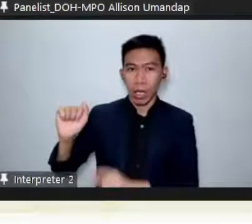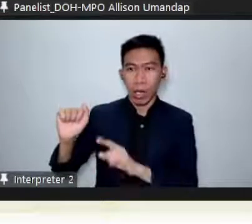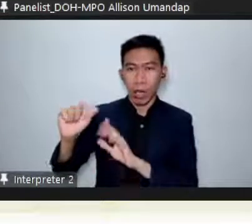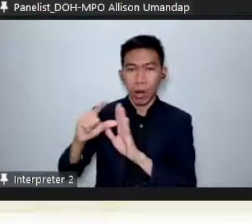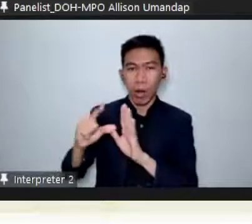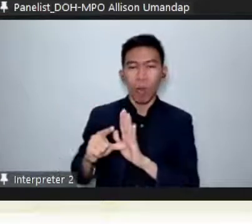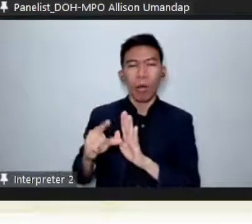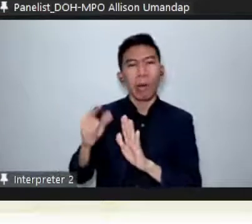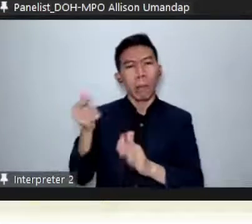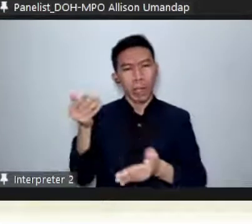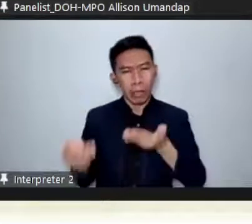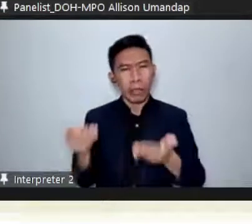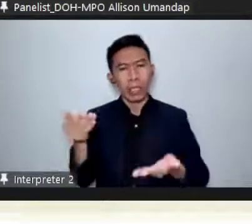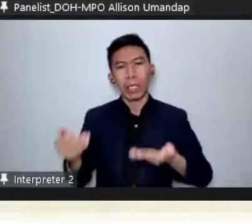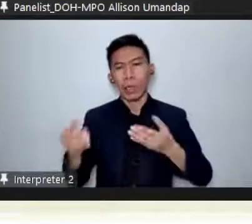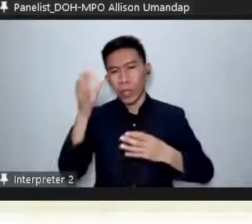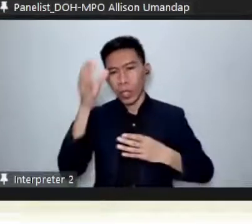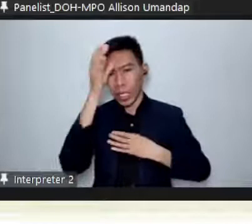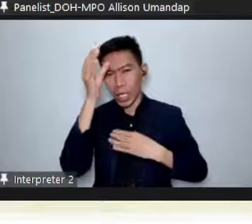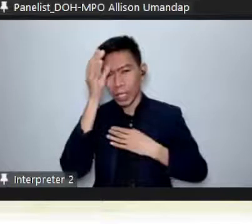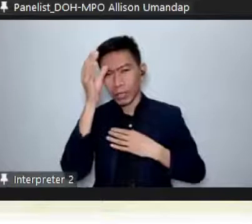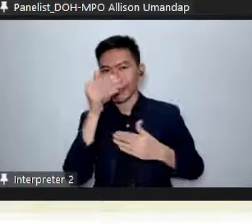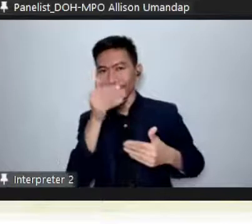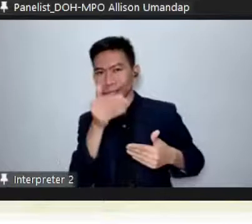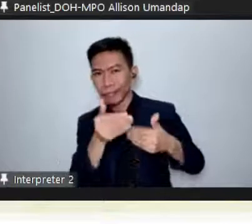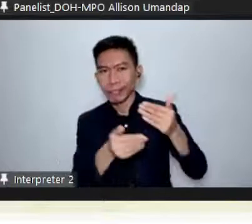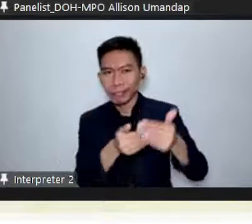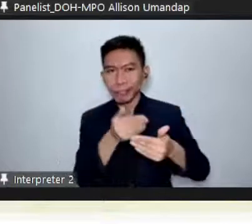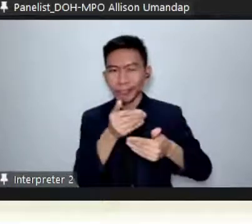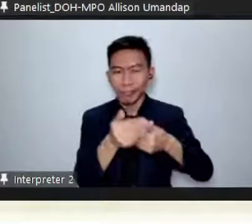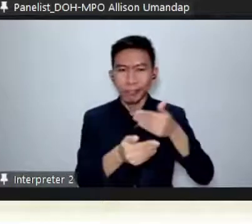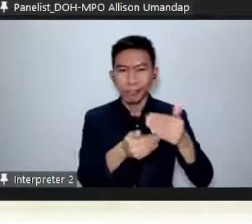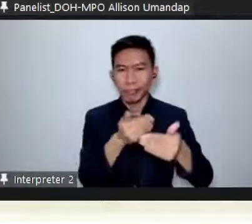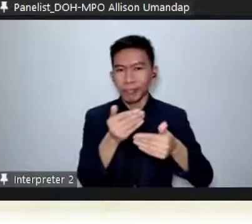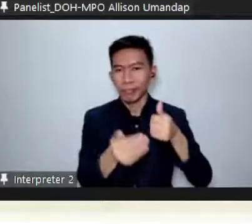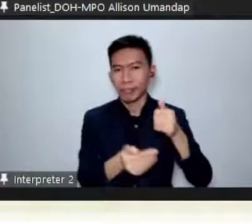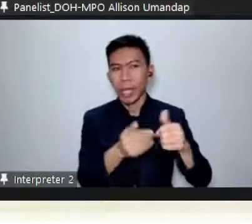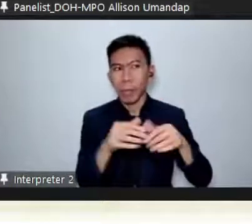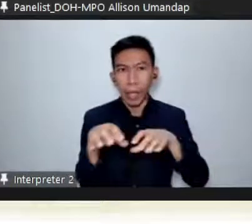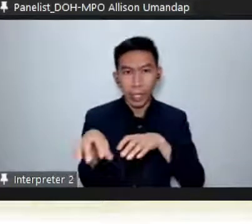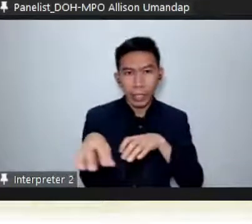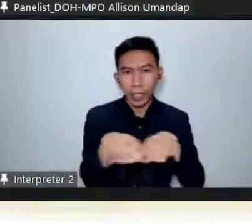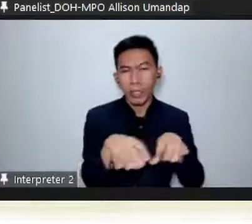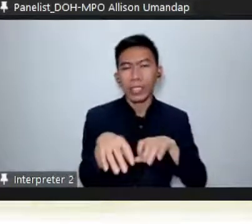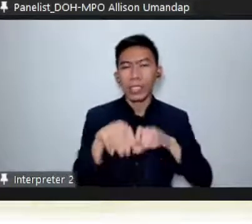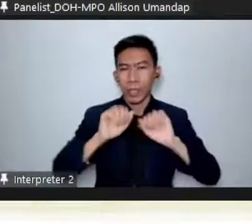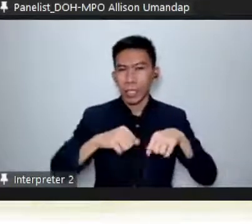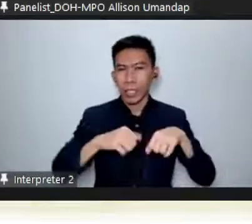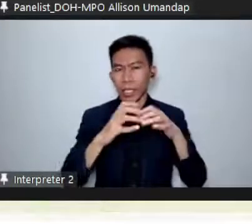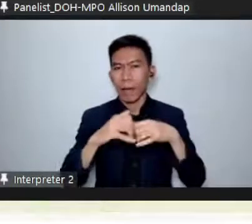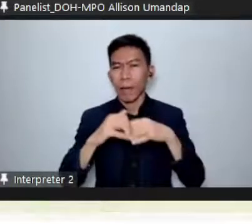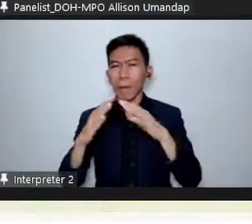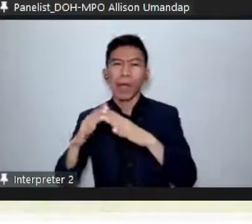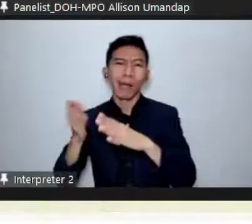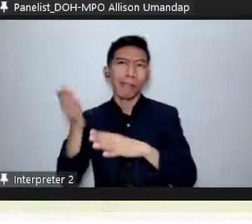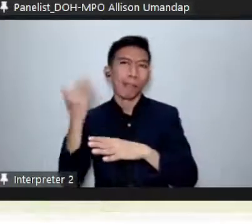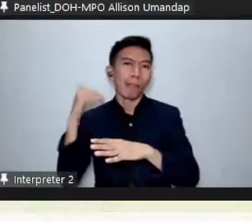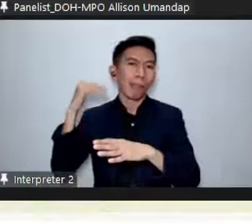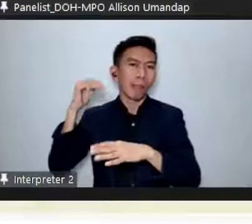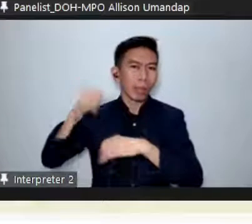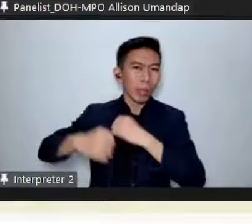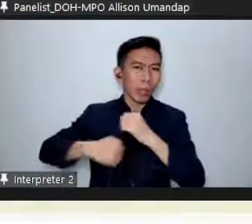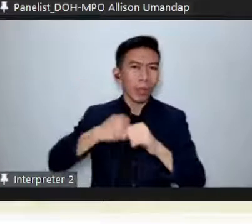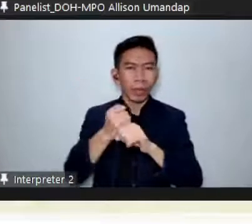control bits and pieces, these issuances and packet activities we have been doing for the past years and put